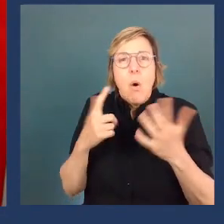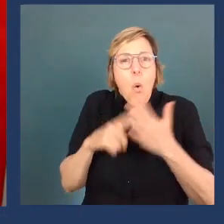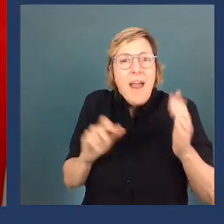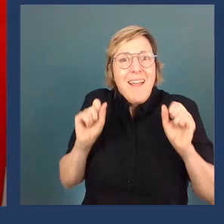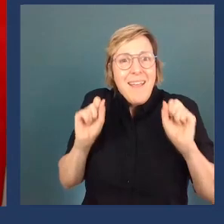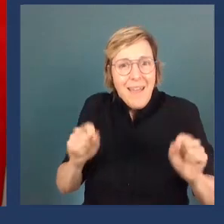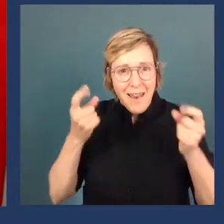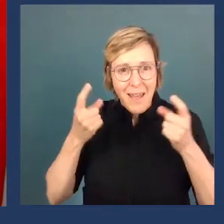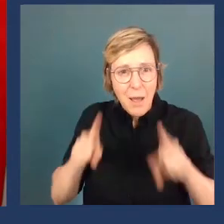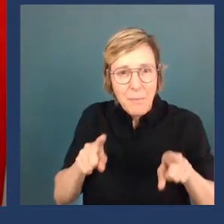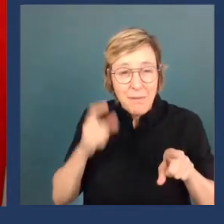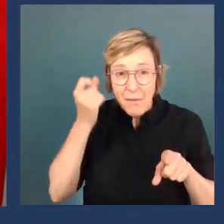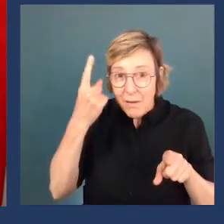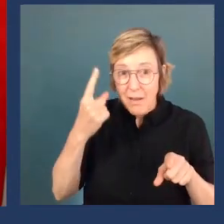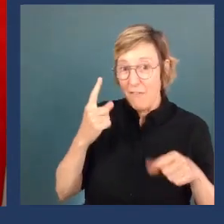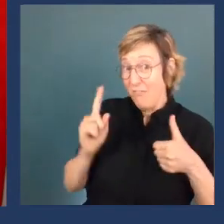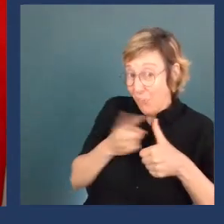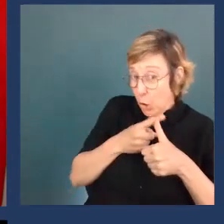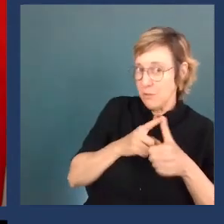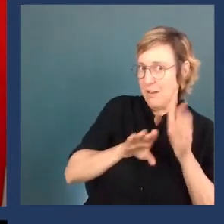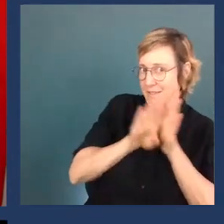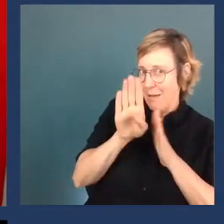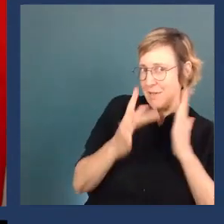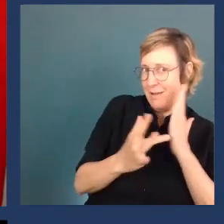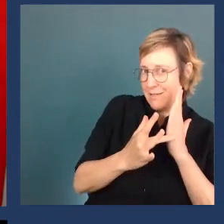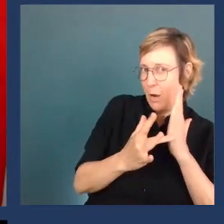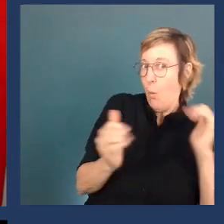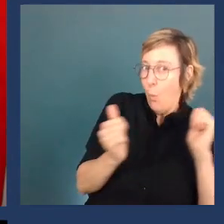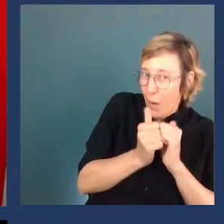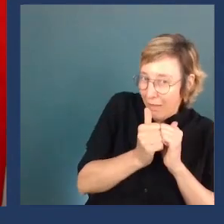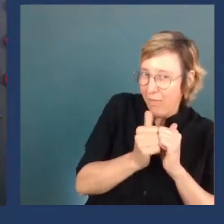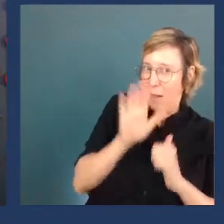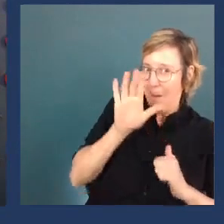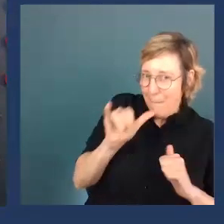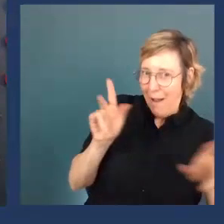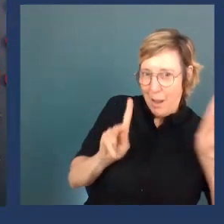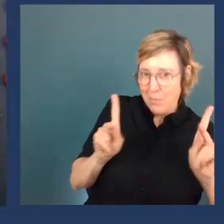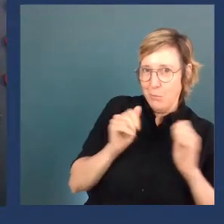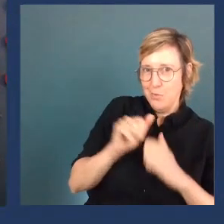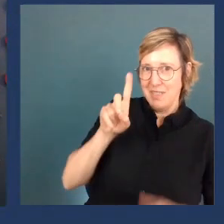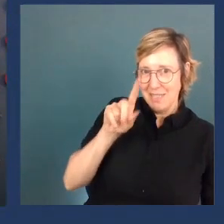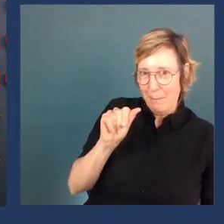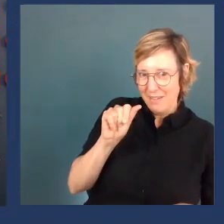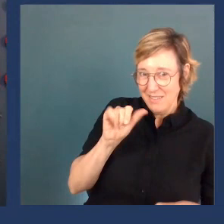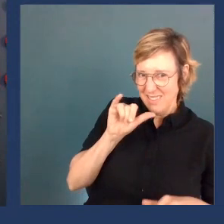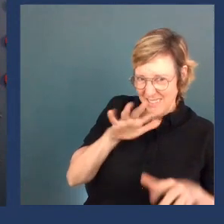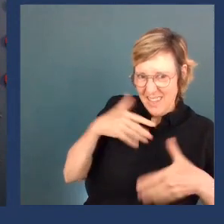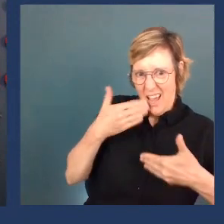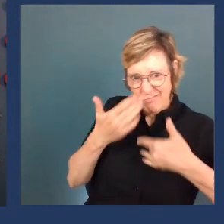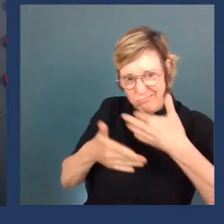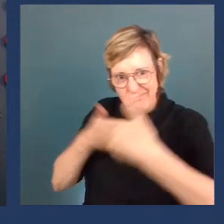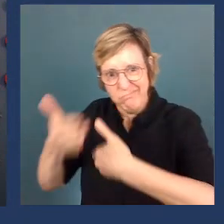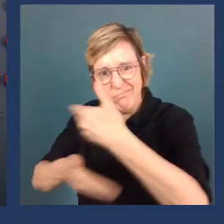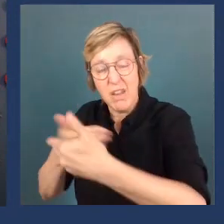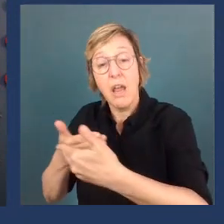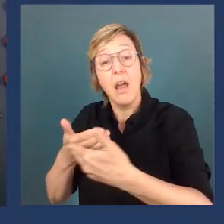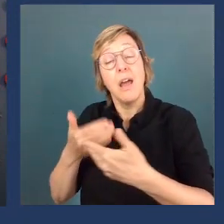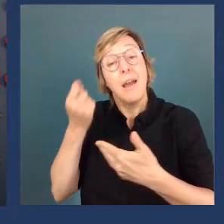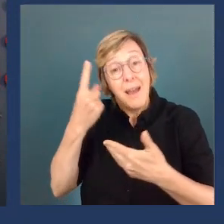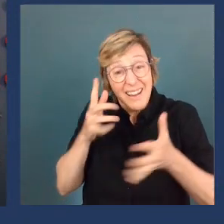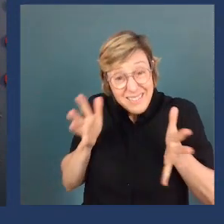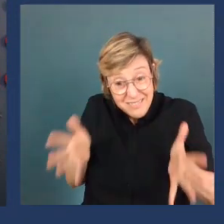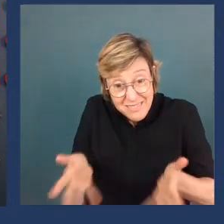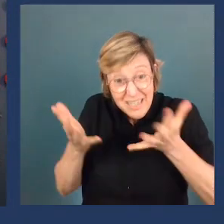when technology is created by and with people with disabilities. And improving access to education now